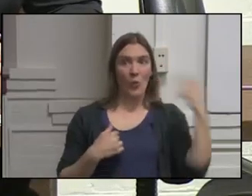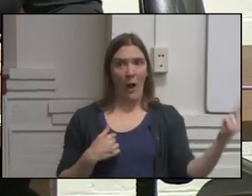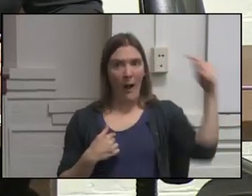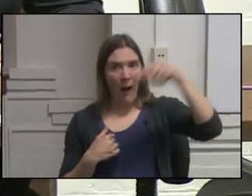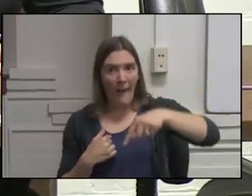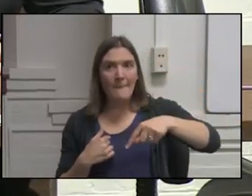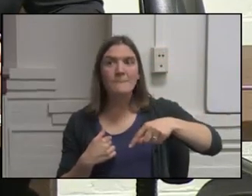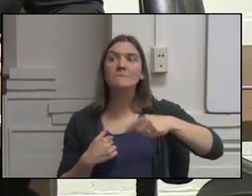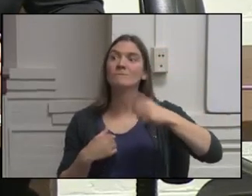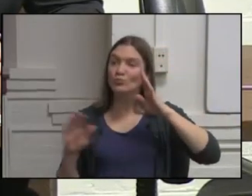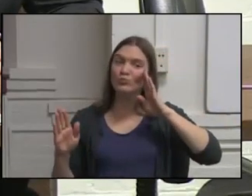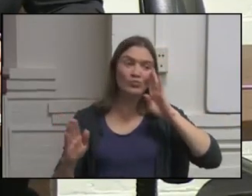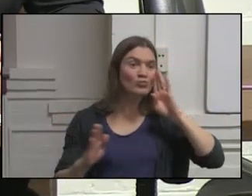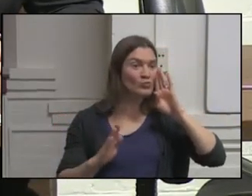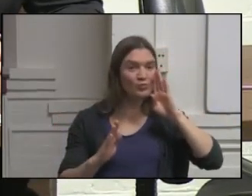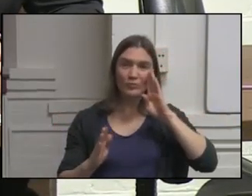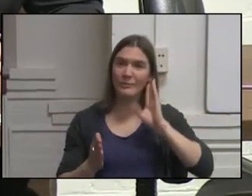as well.